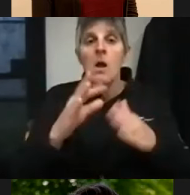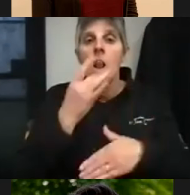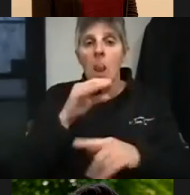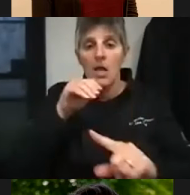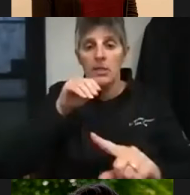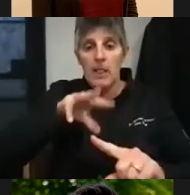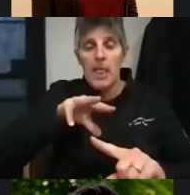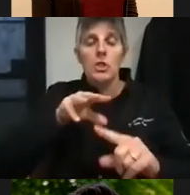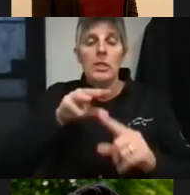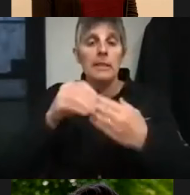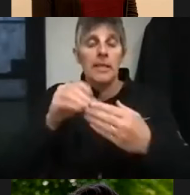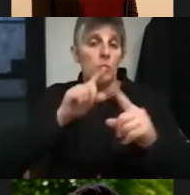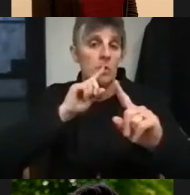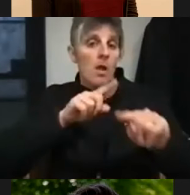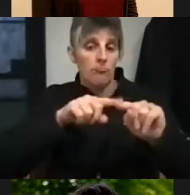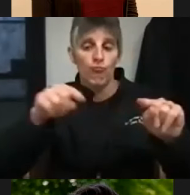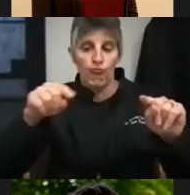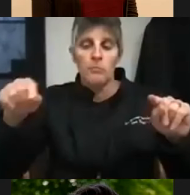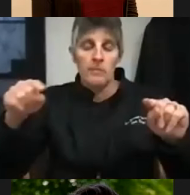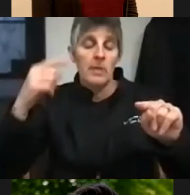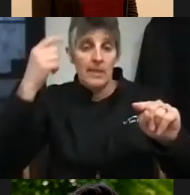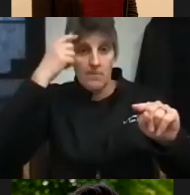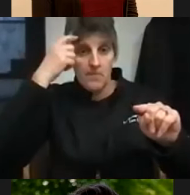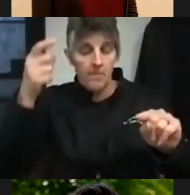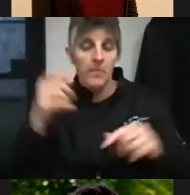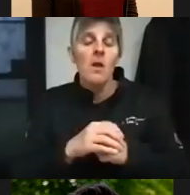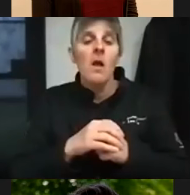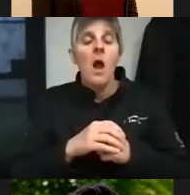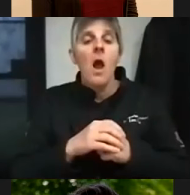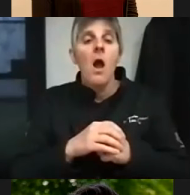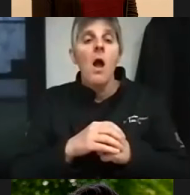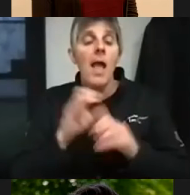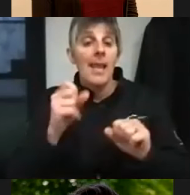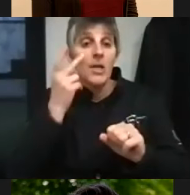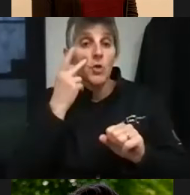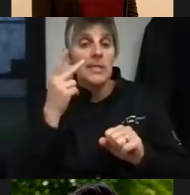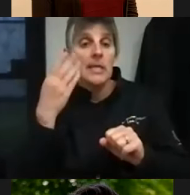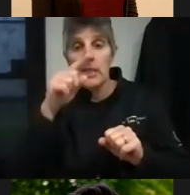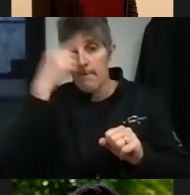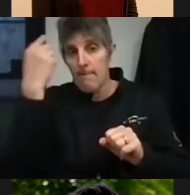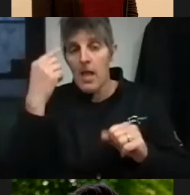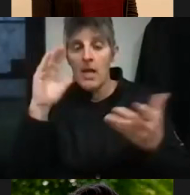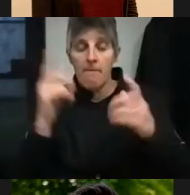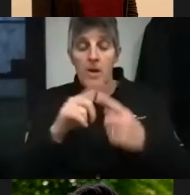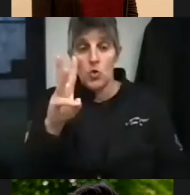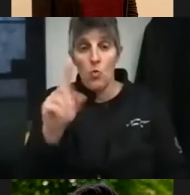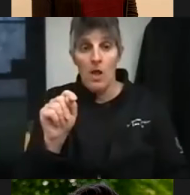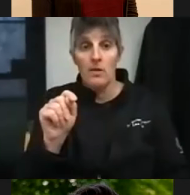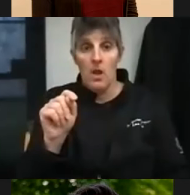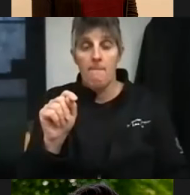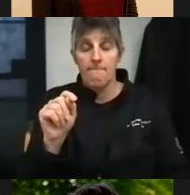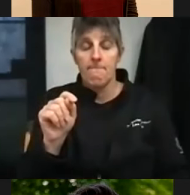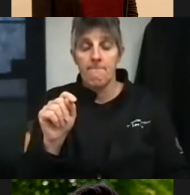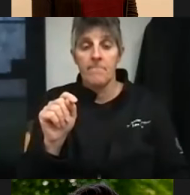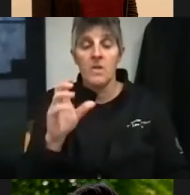stimulation leads to the response in the visual cortex. As you can see, compared to the wild type response,